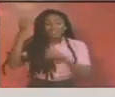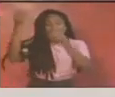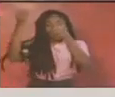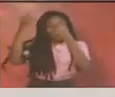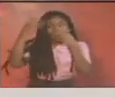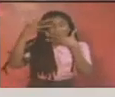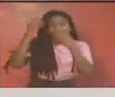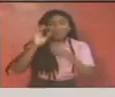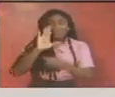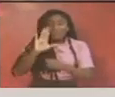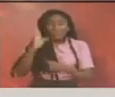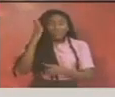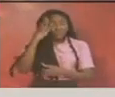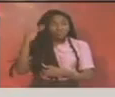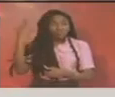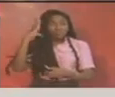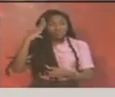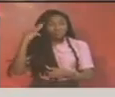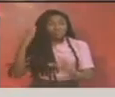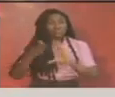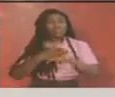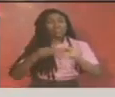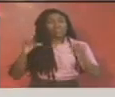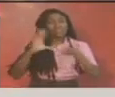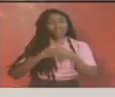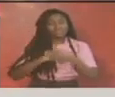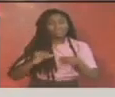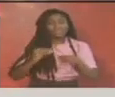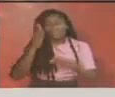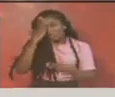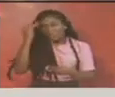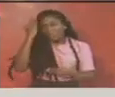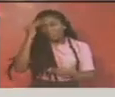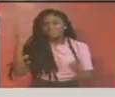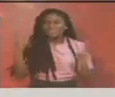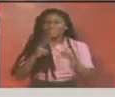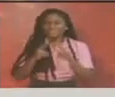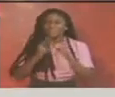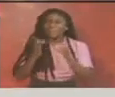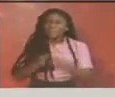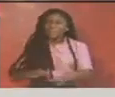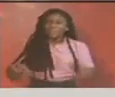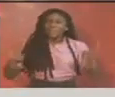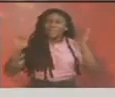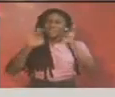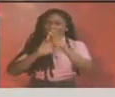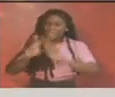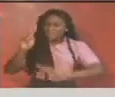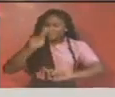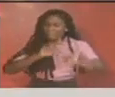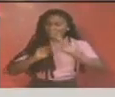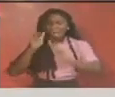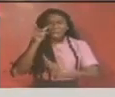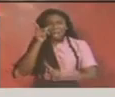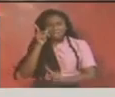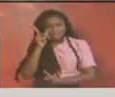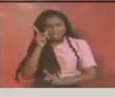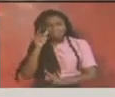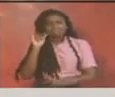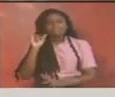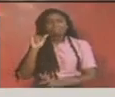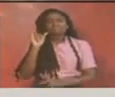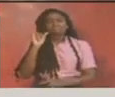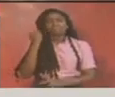personal experience and that of your colleagues. It is very important that the public understands what happens after